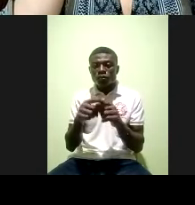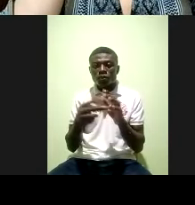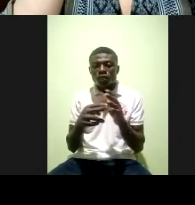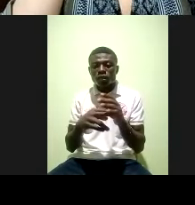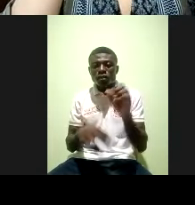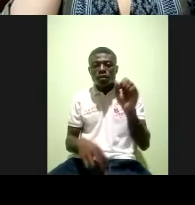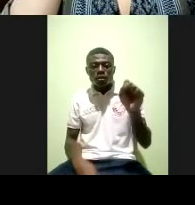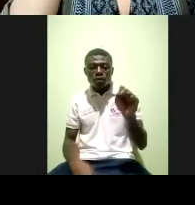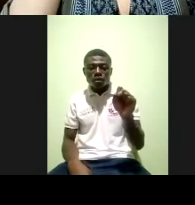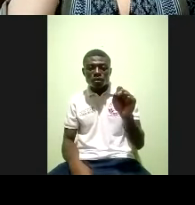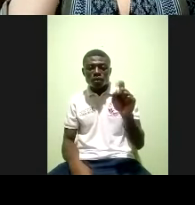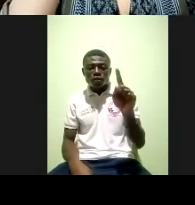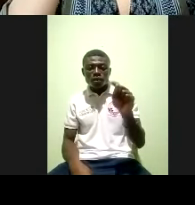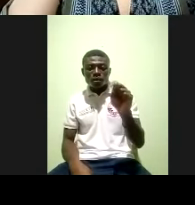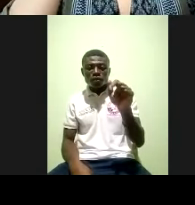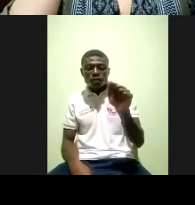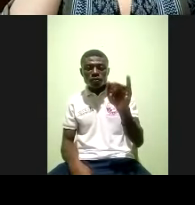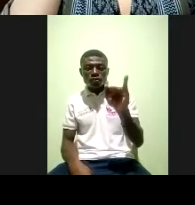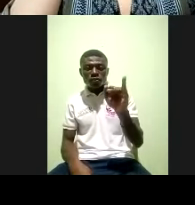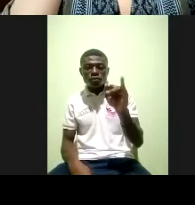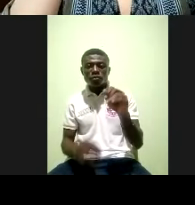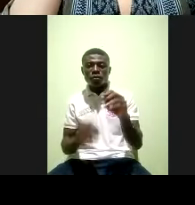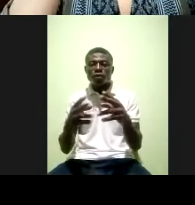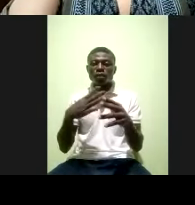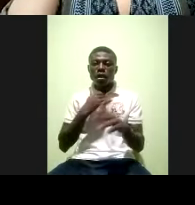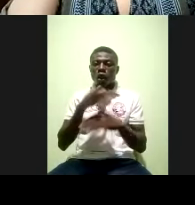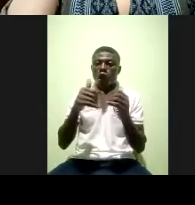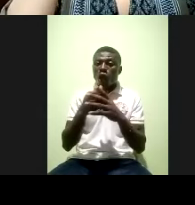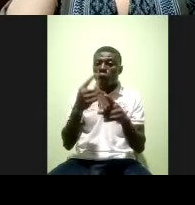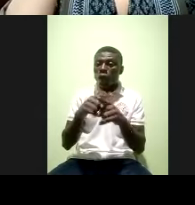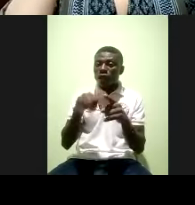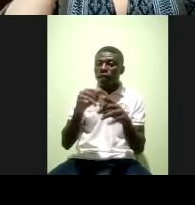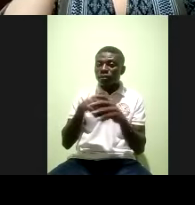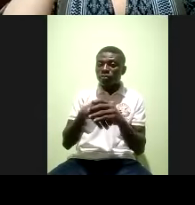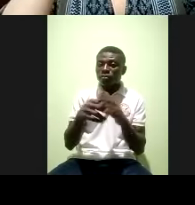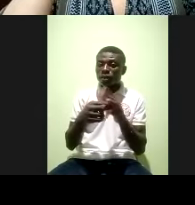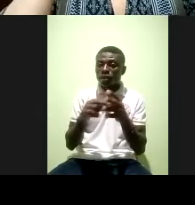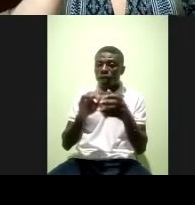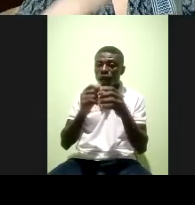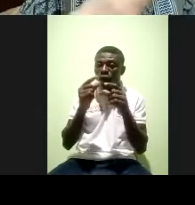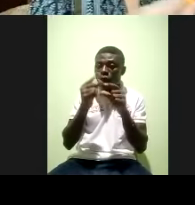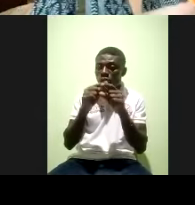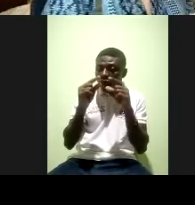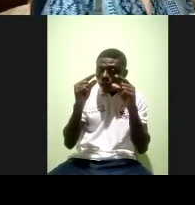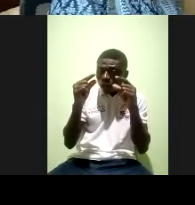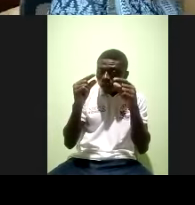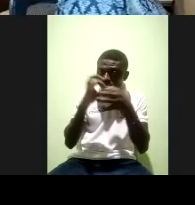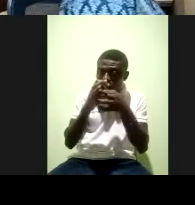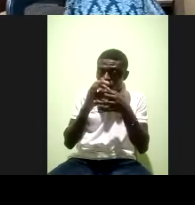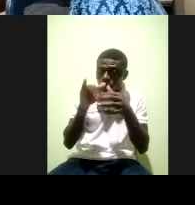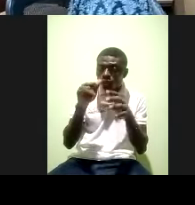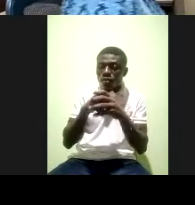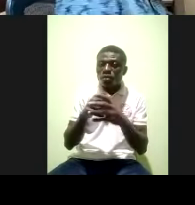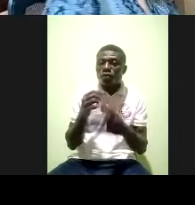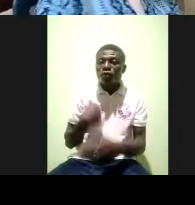to represent each sound. So this is called the orthographic phonemic mapping. So we use